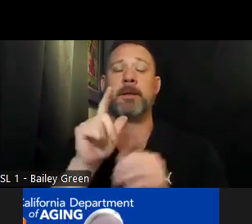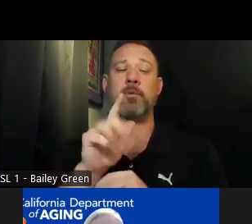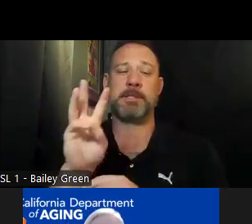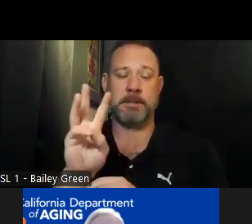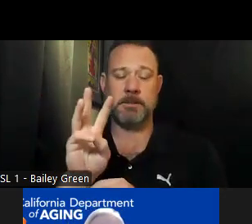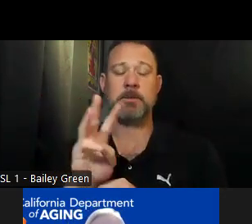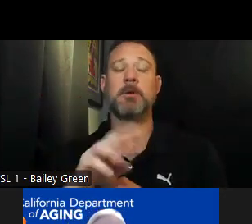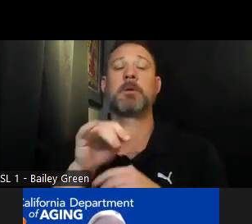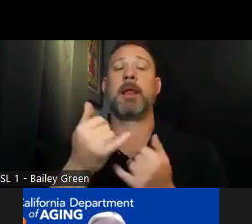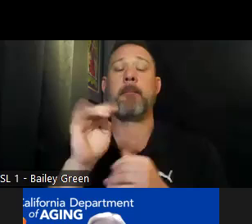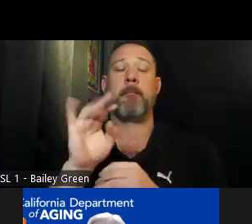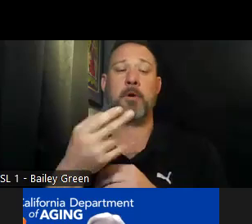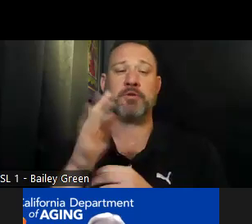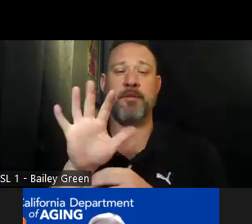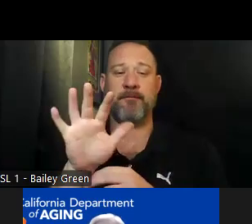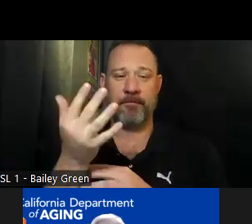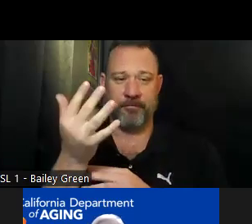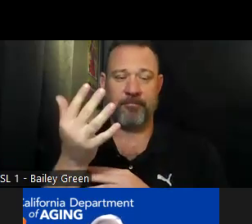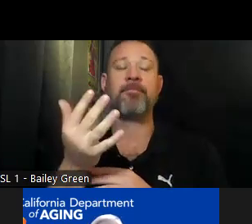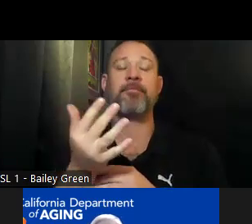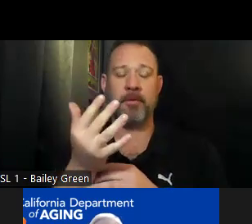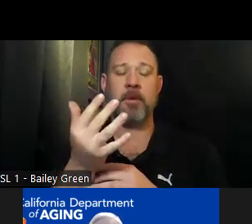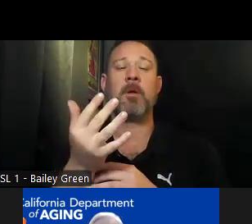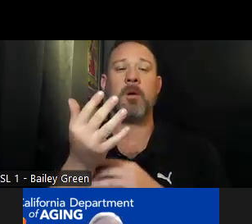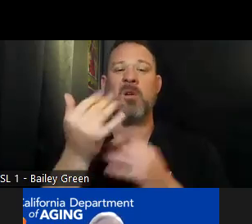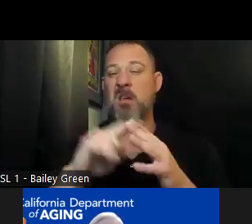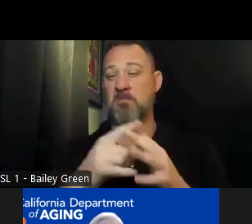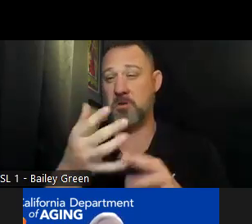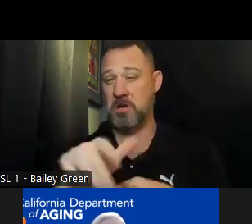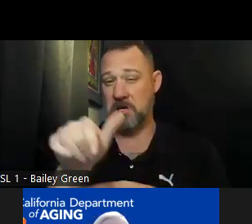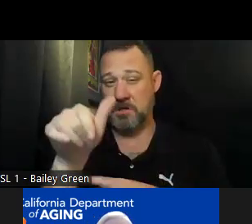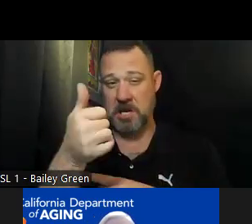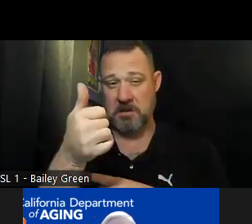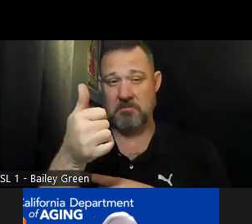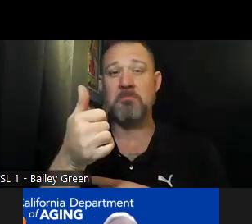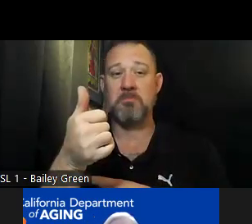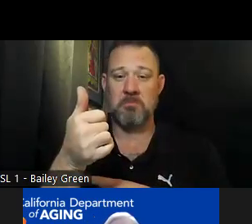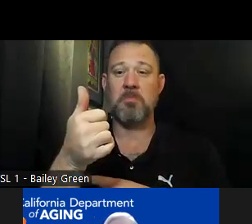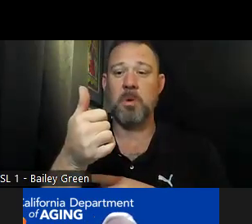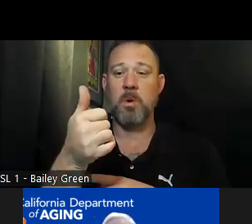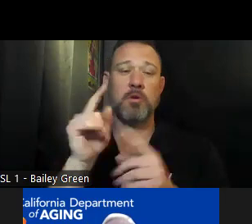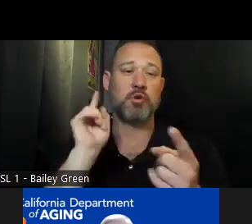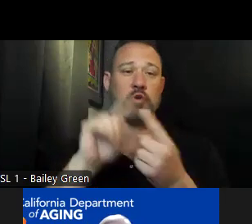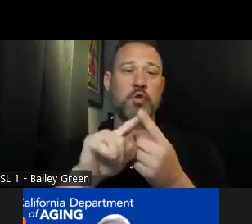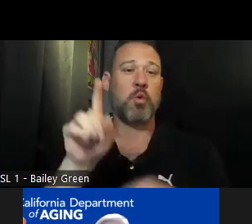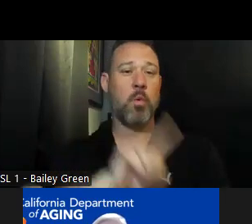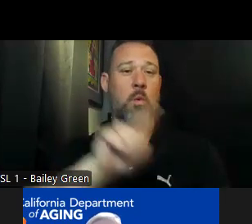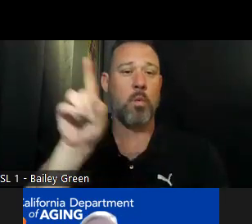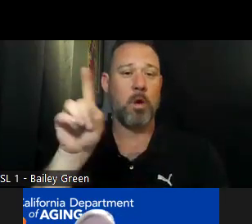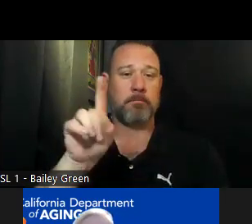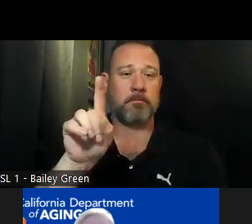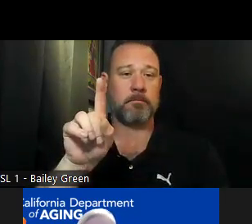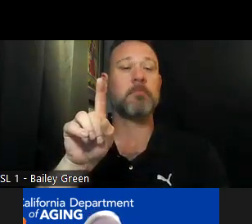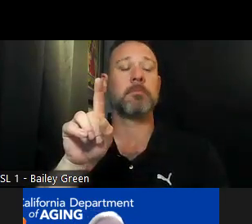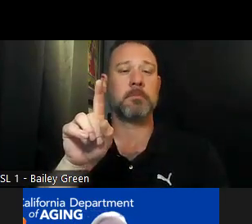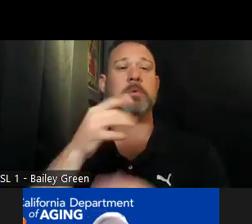Today is March 5th, and we are just about at 10 a.m. and the meeting's slated to go till 1. So thank you for joining